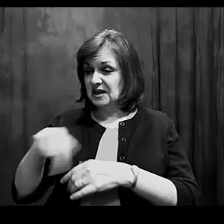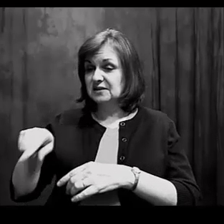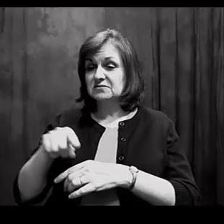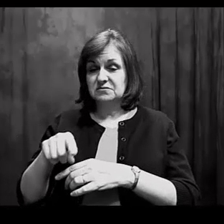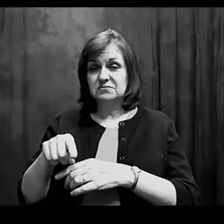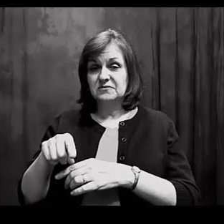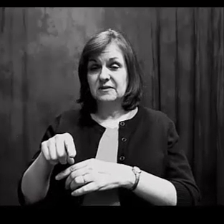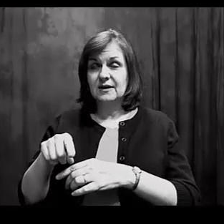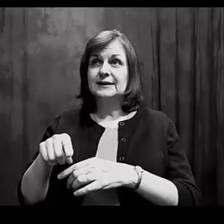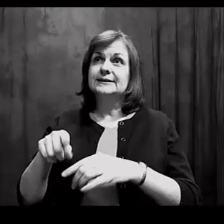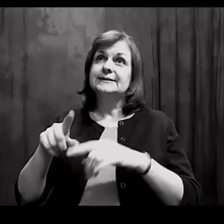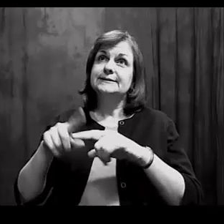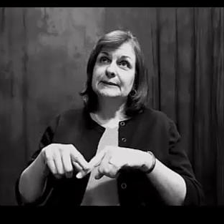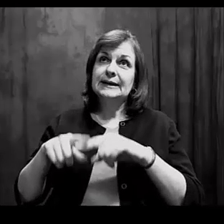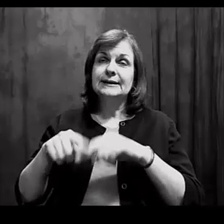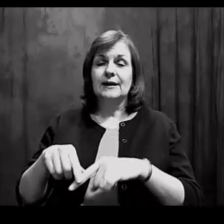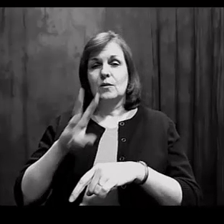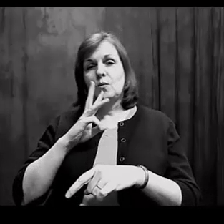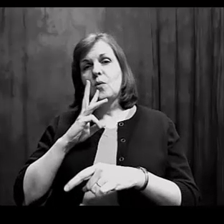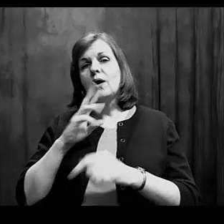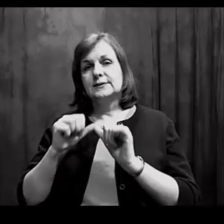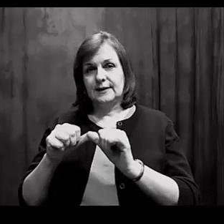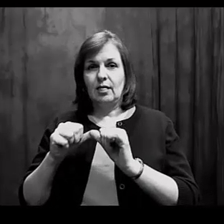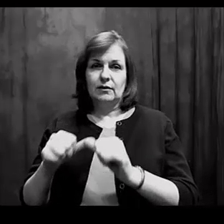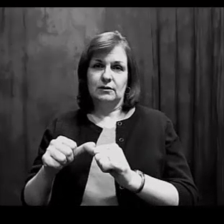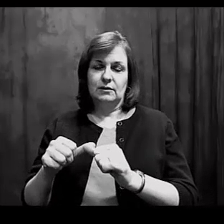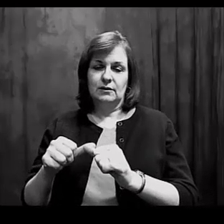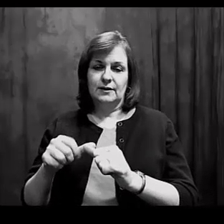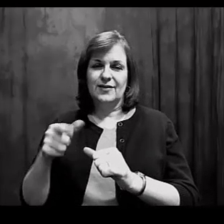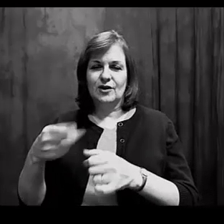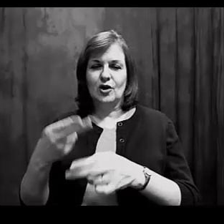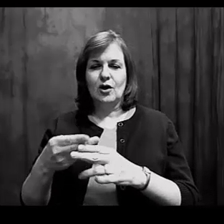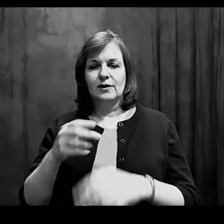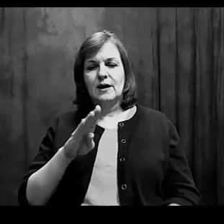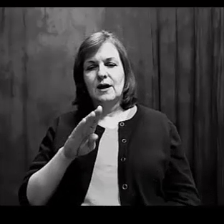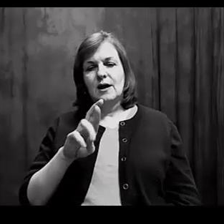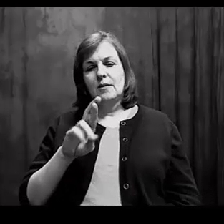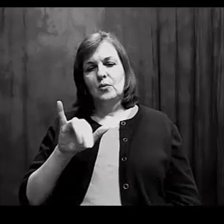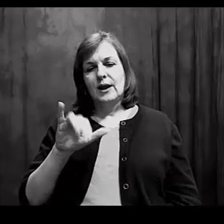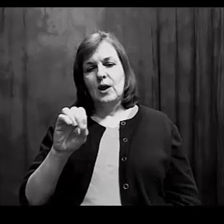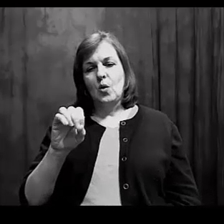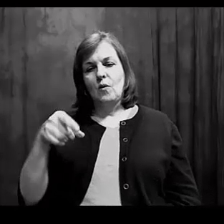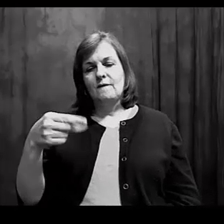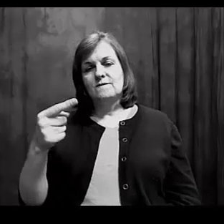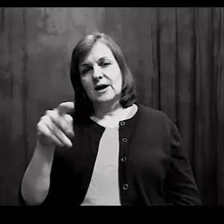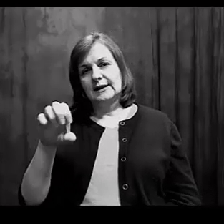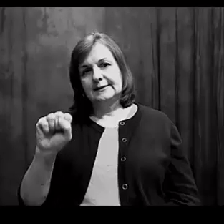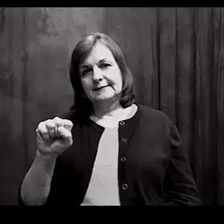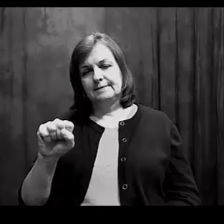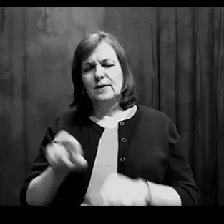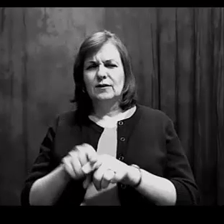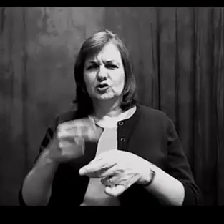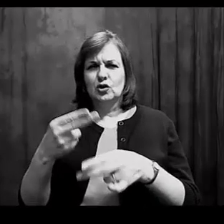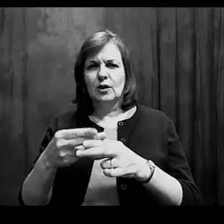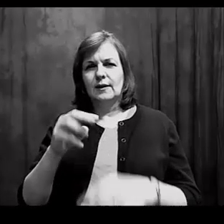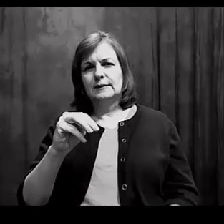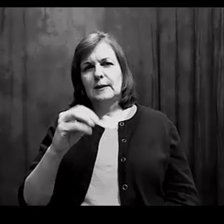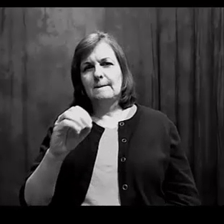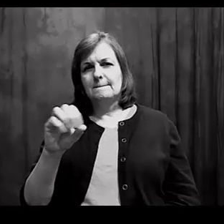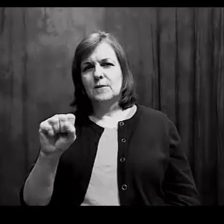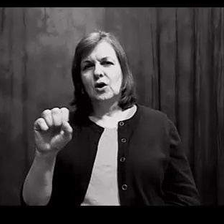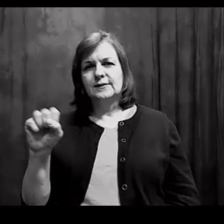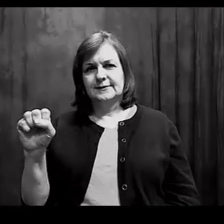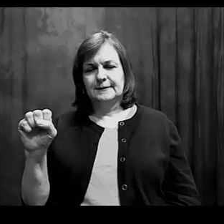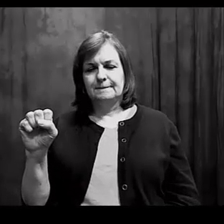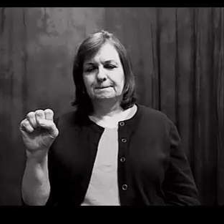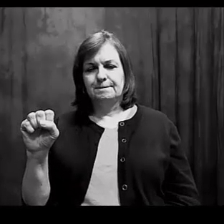on land are plants that are going to still be very, very water dependent. So they're known as bryophytes